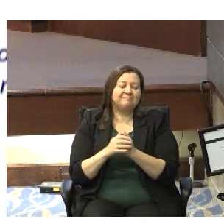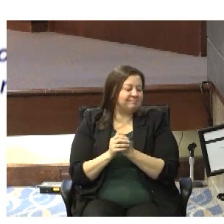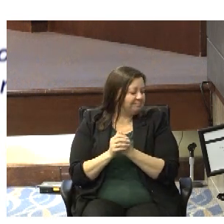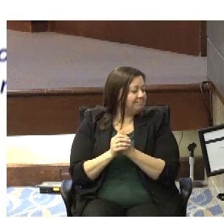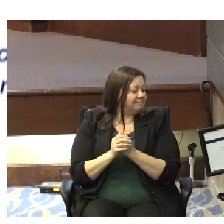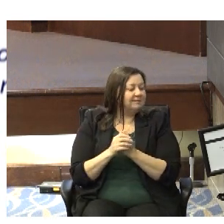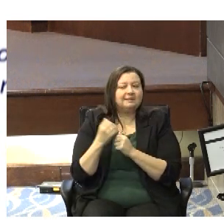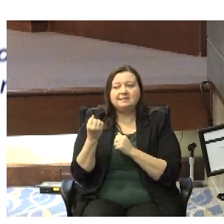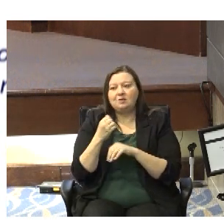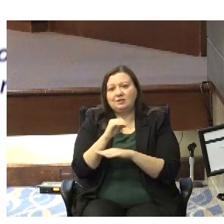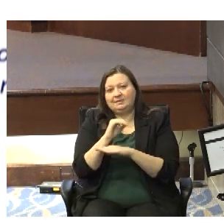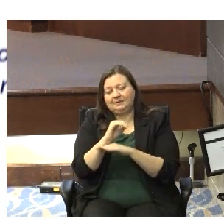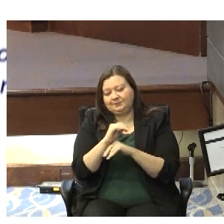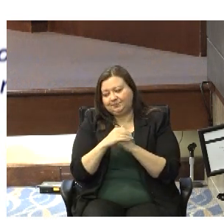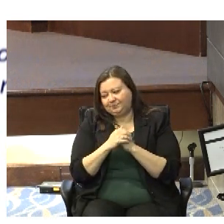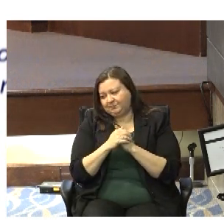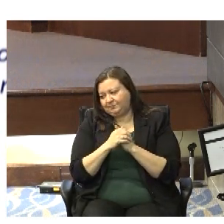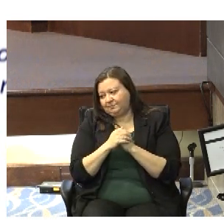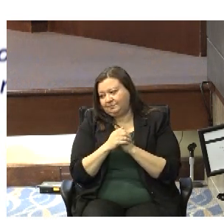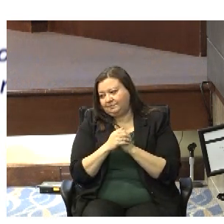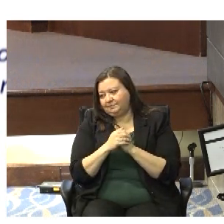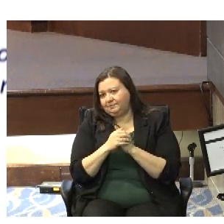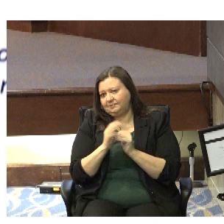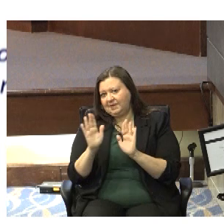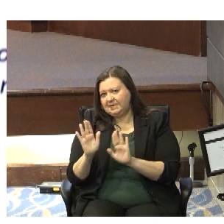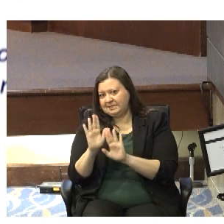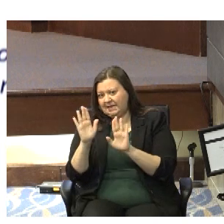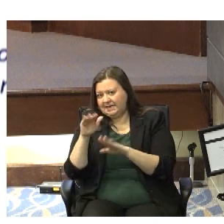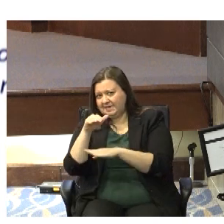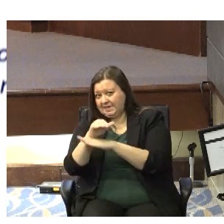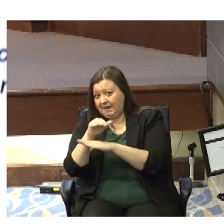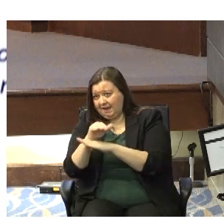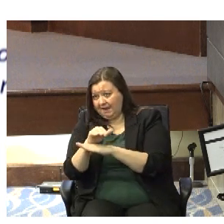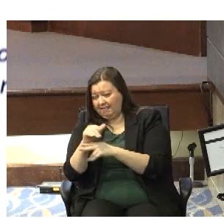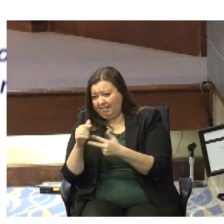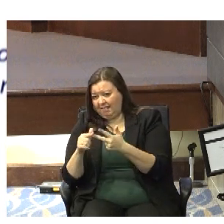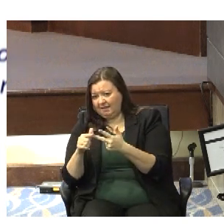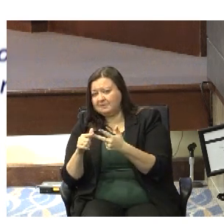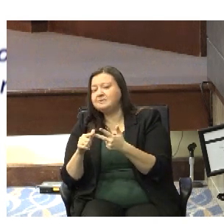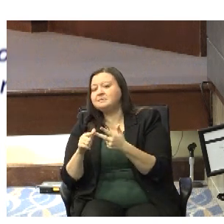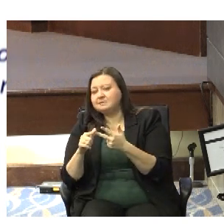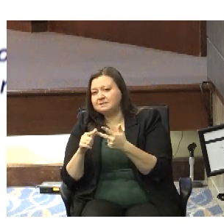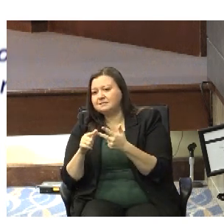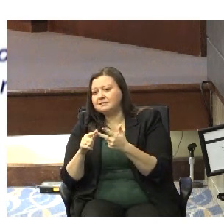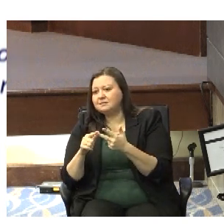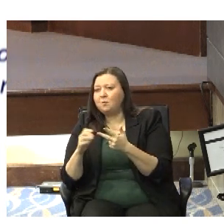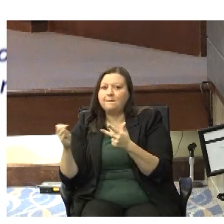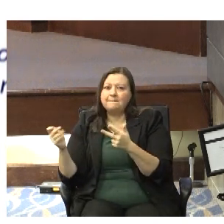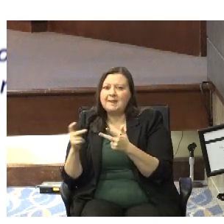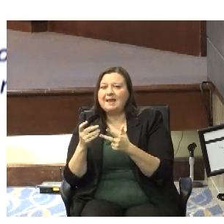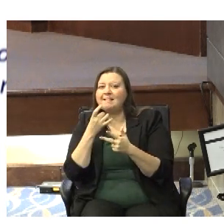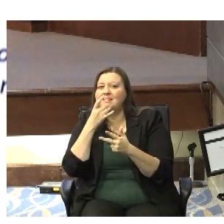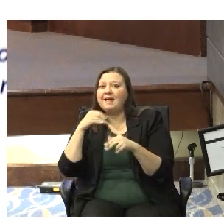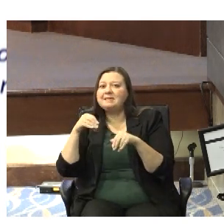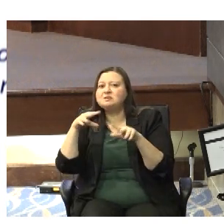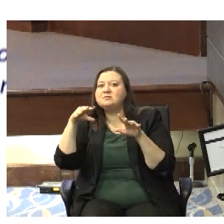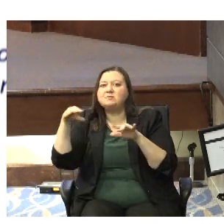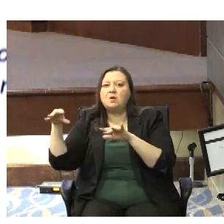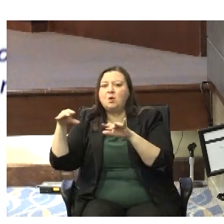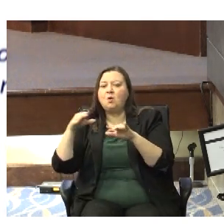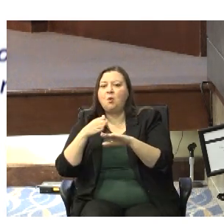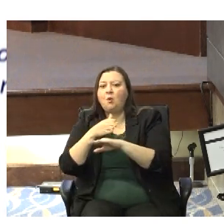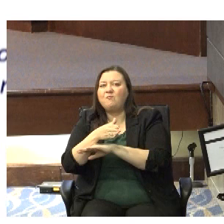on the Saturday night. And then on the Sunday night, really determined that lights over Waco.